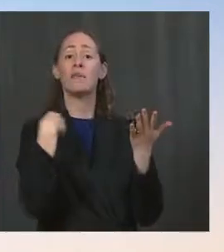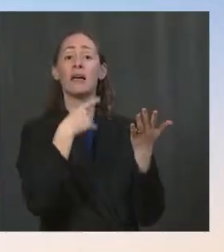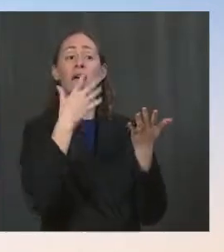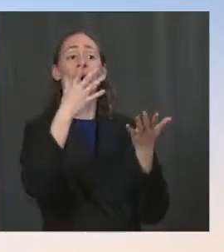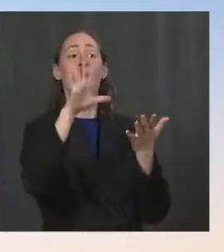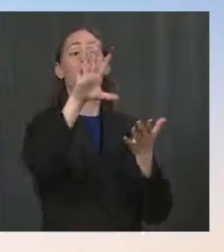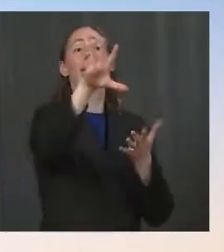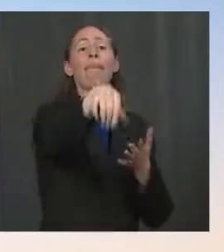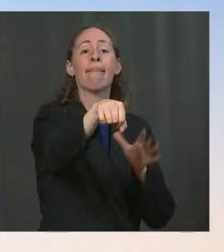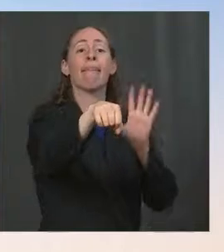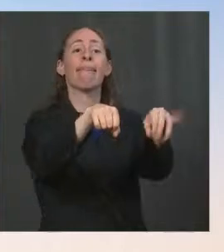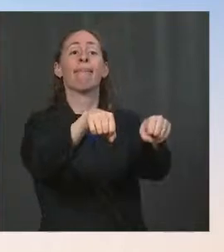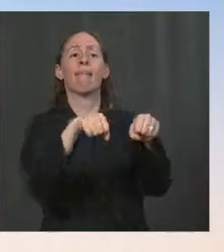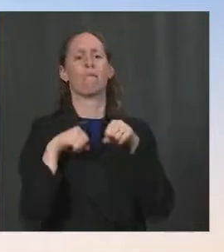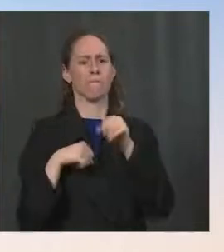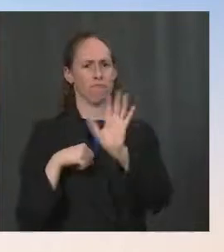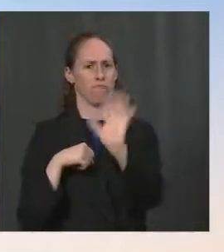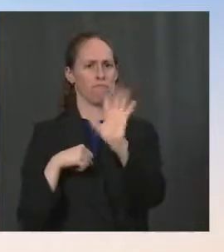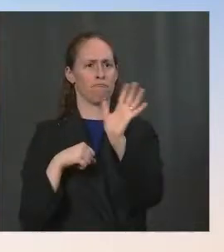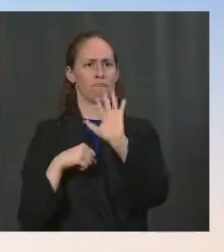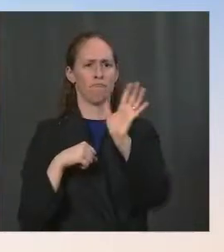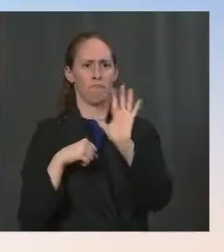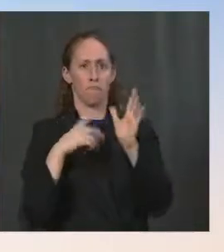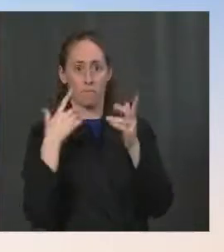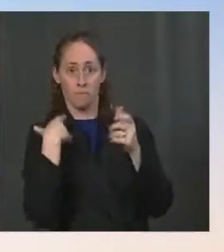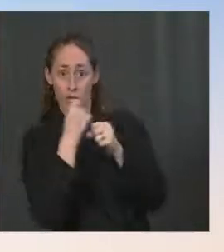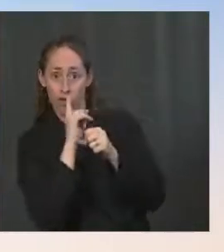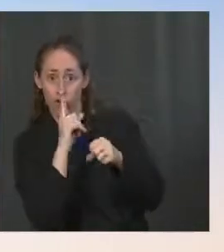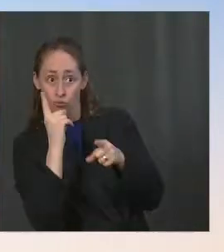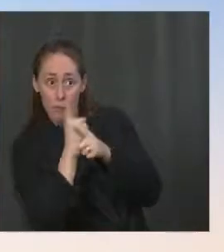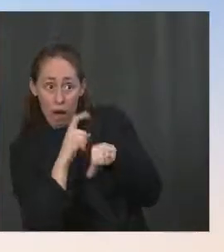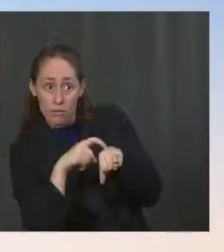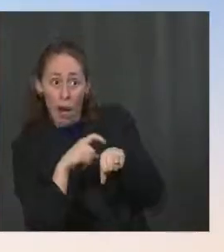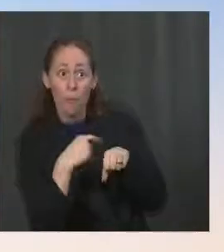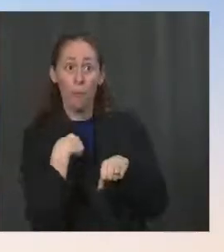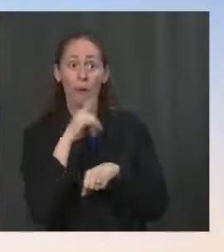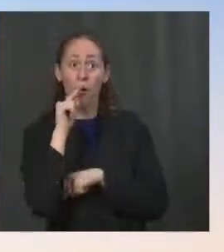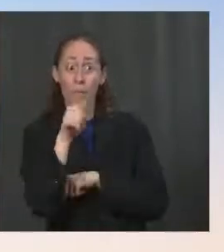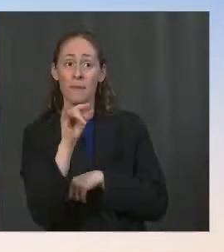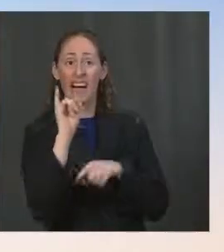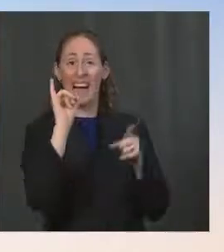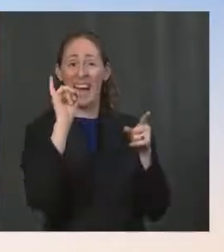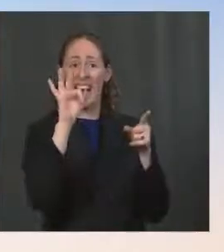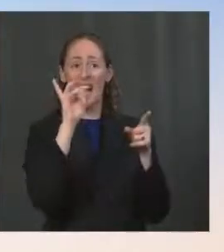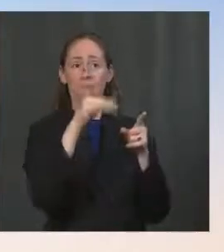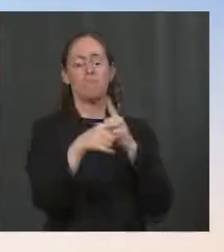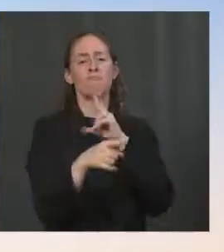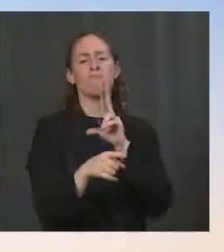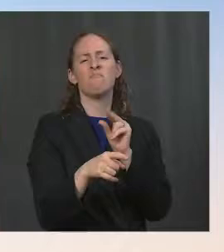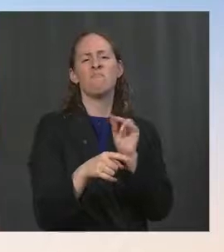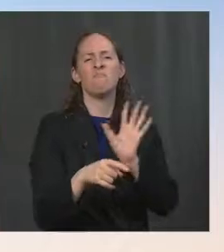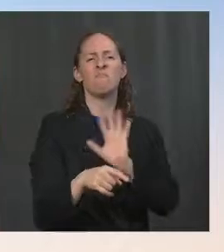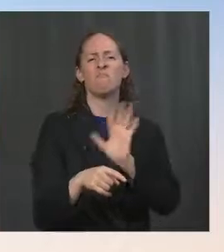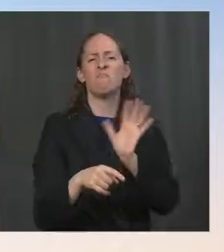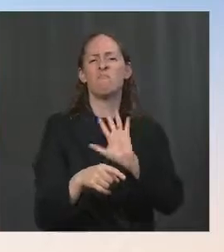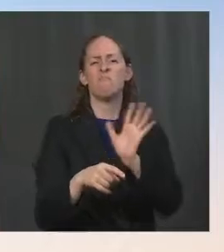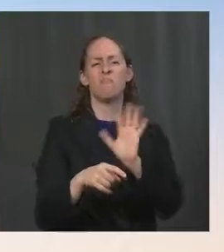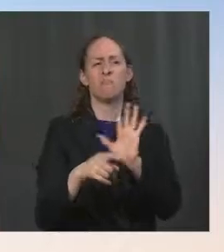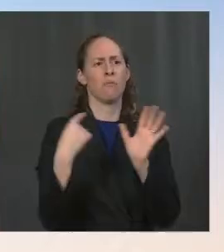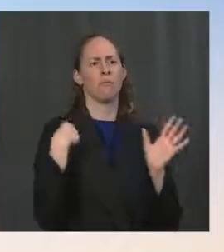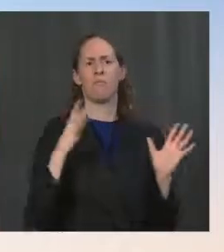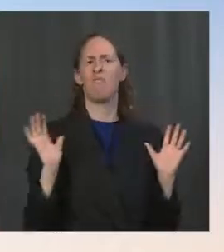ground to ensure it's the right time to go. But we are not going to go to any part of the state or visit any community where we would take away